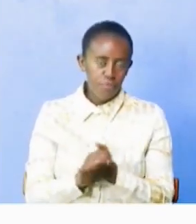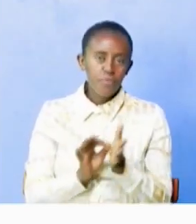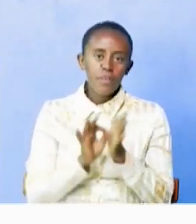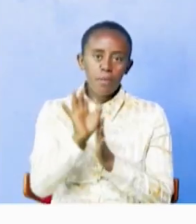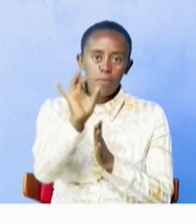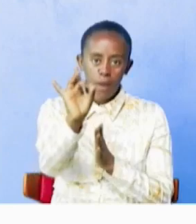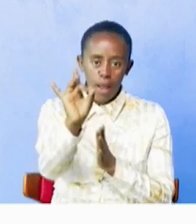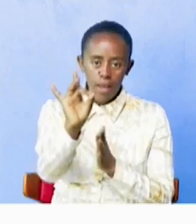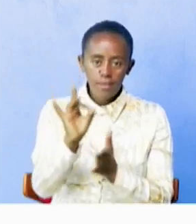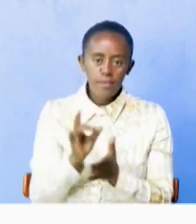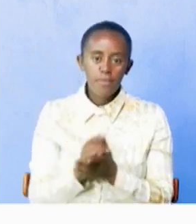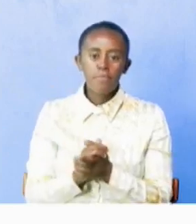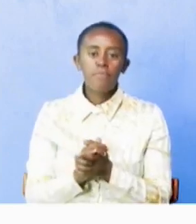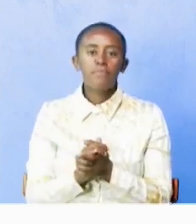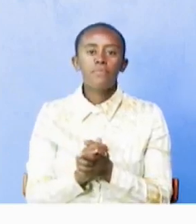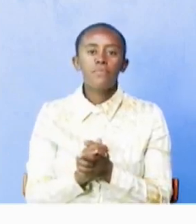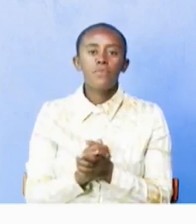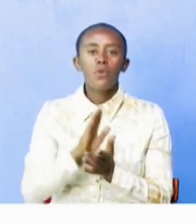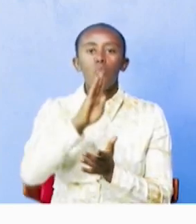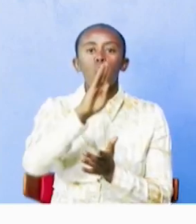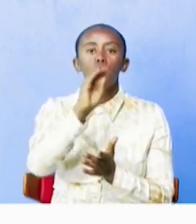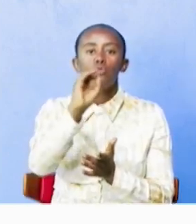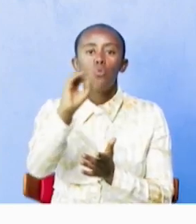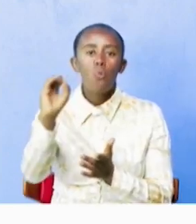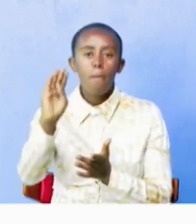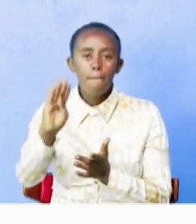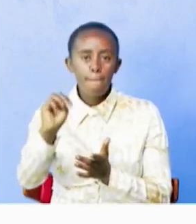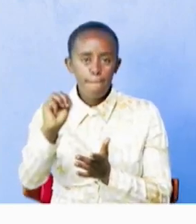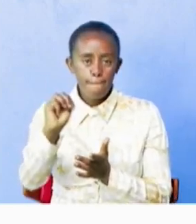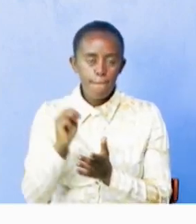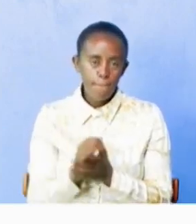8, boom.